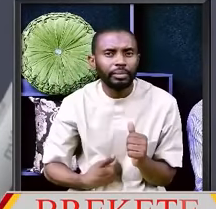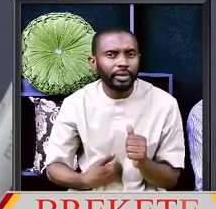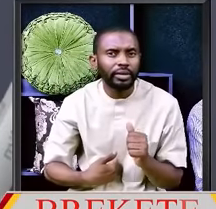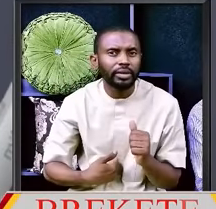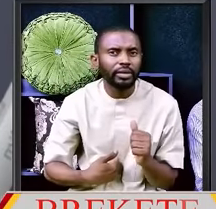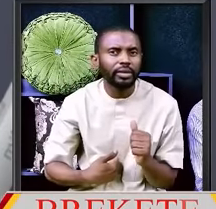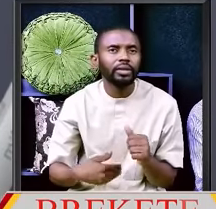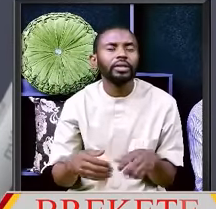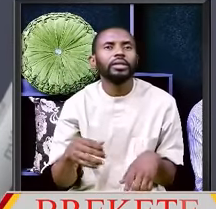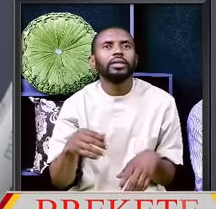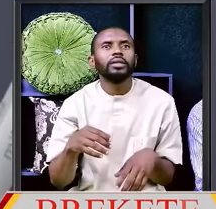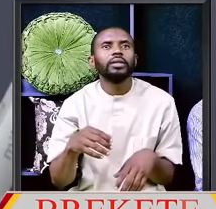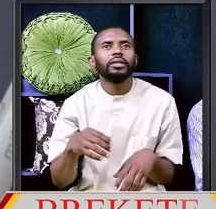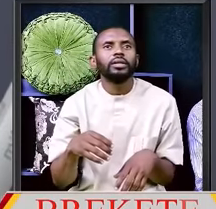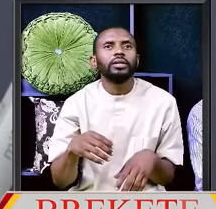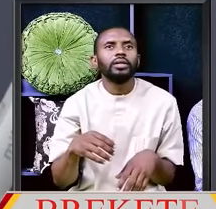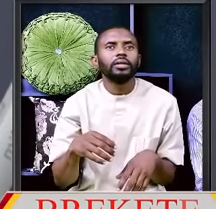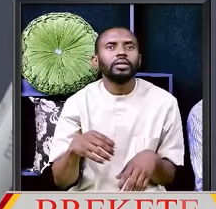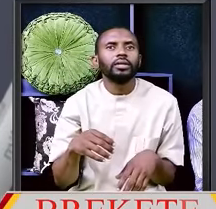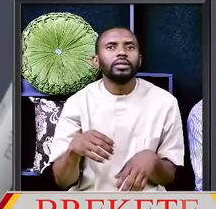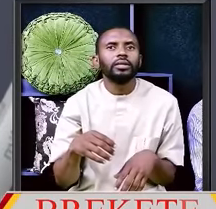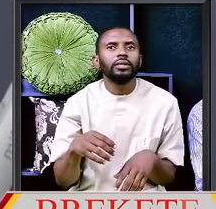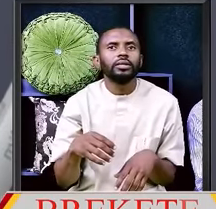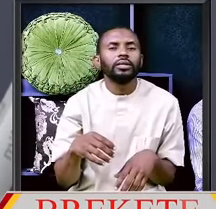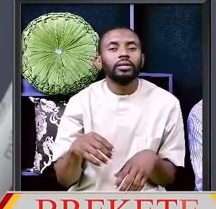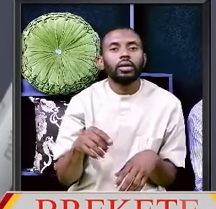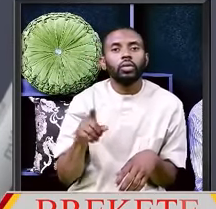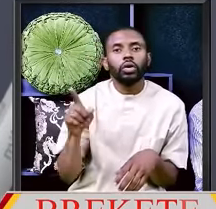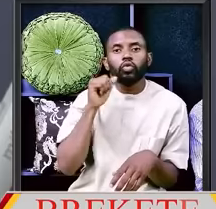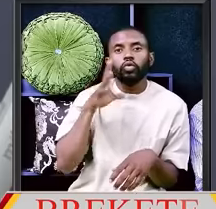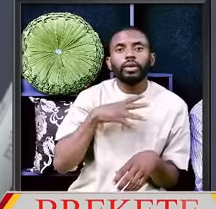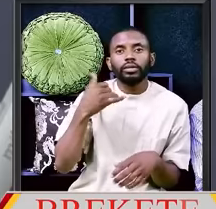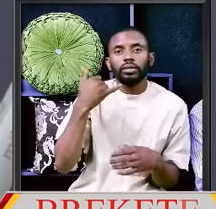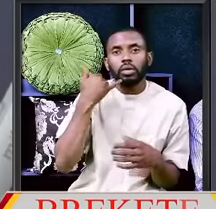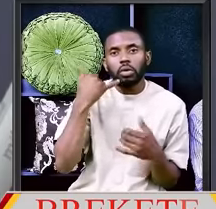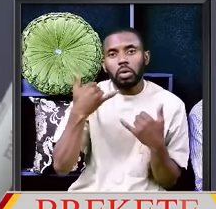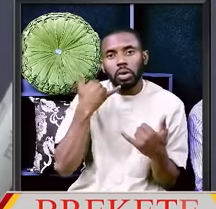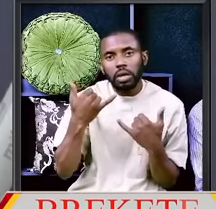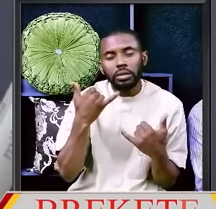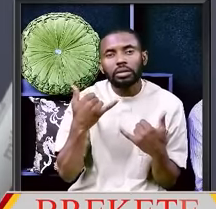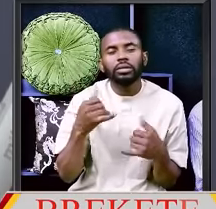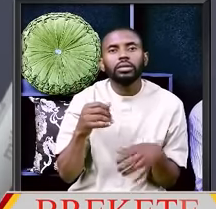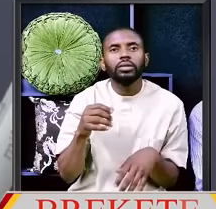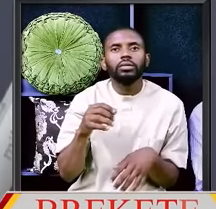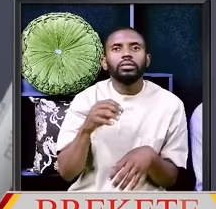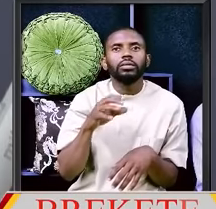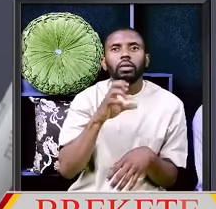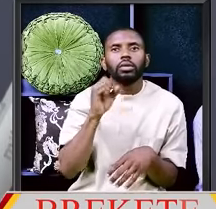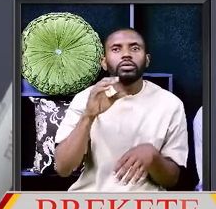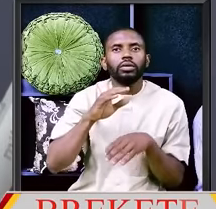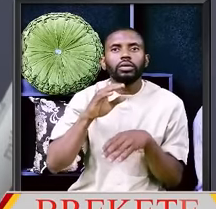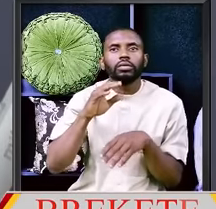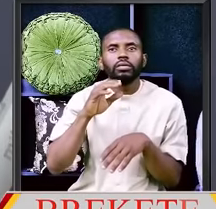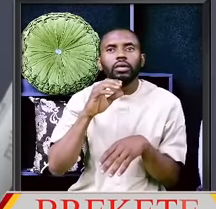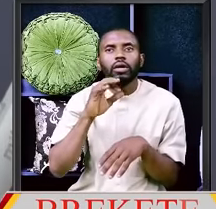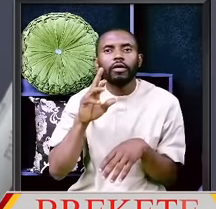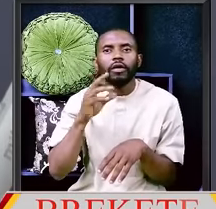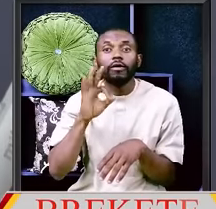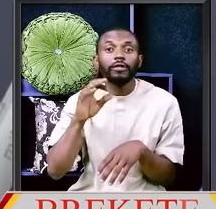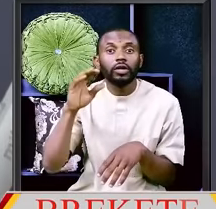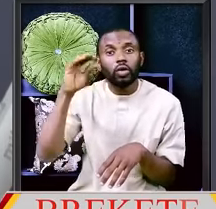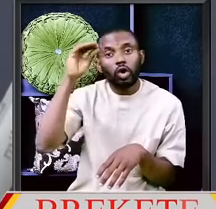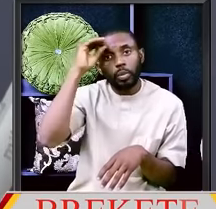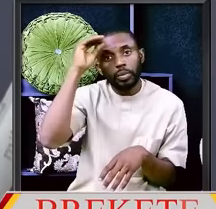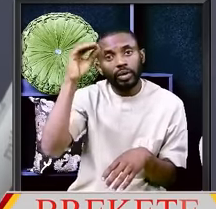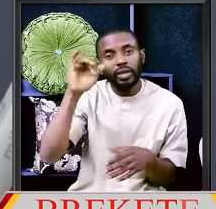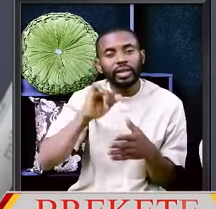been following for years. And she's of the opinion that if a lot of people are prime suspects and